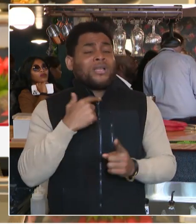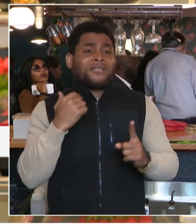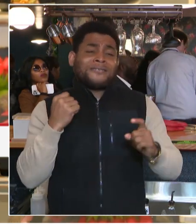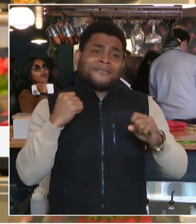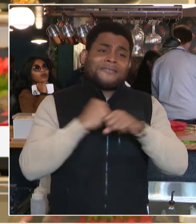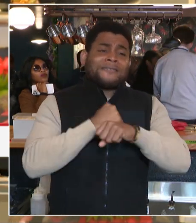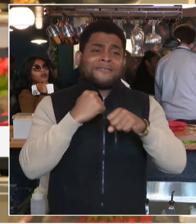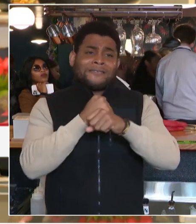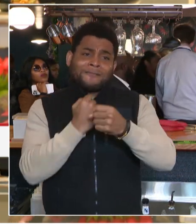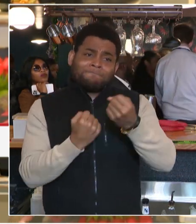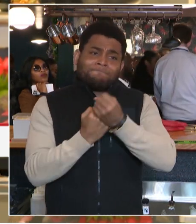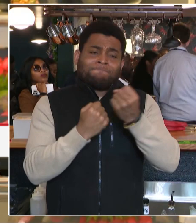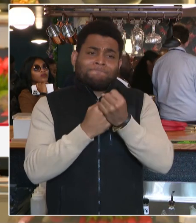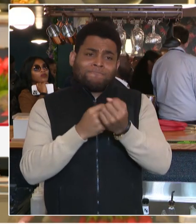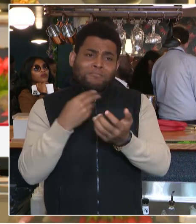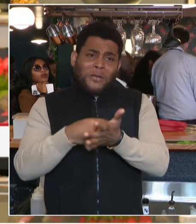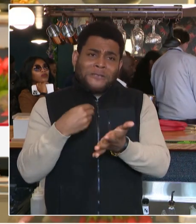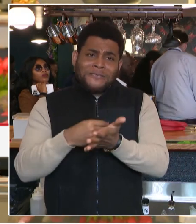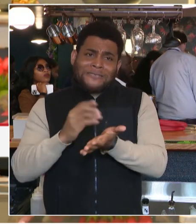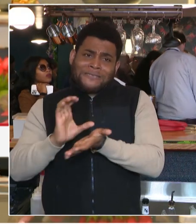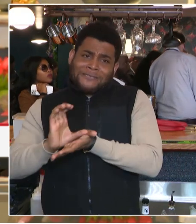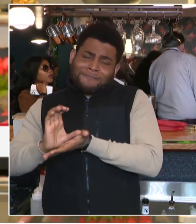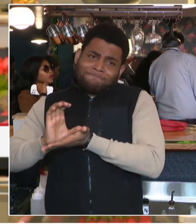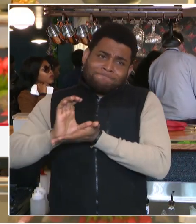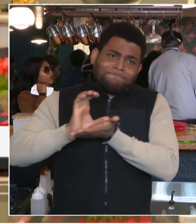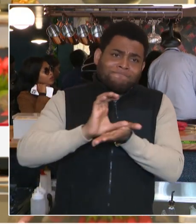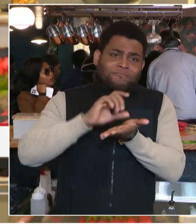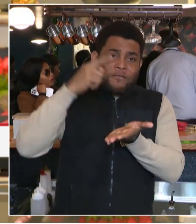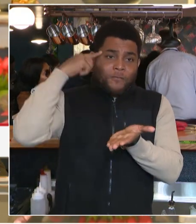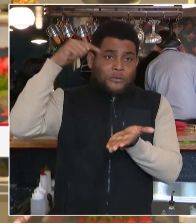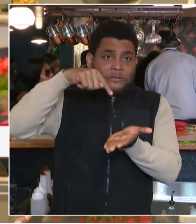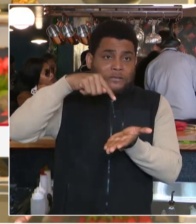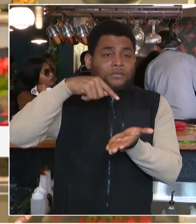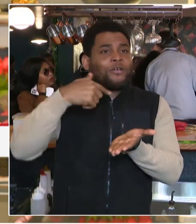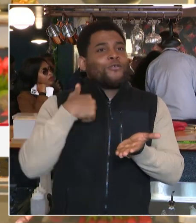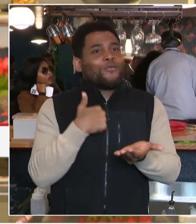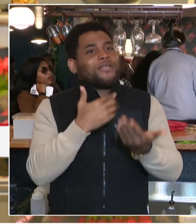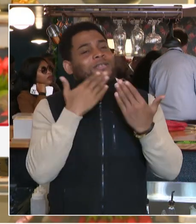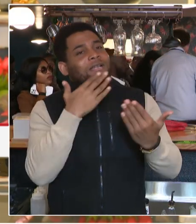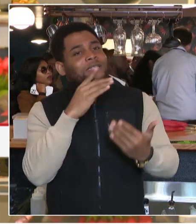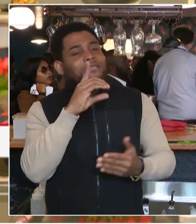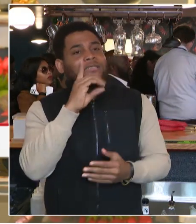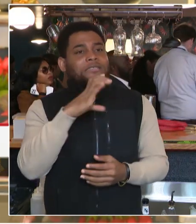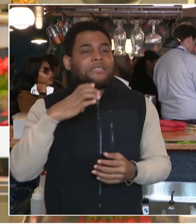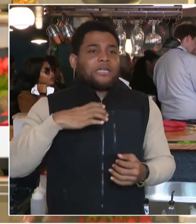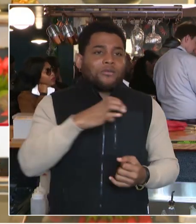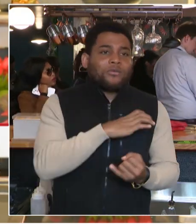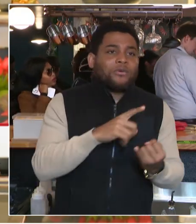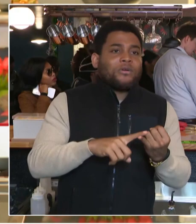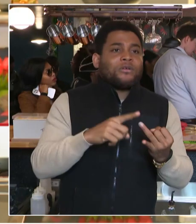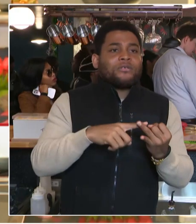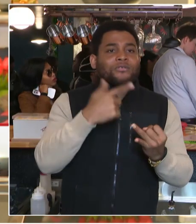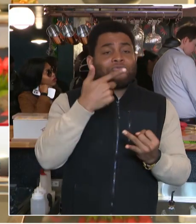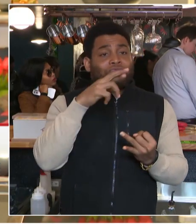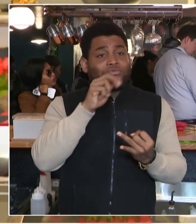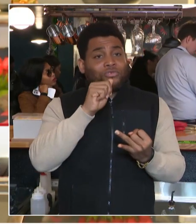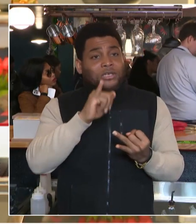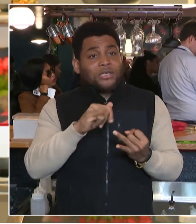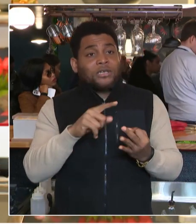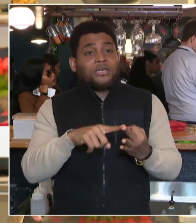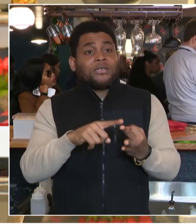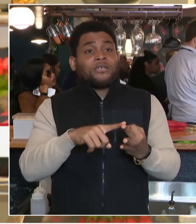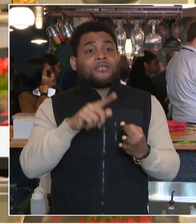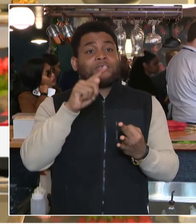Gray and Councilmember Trayon White for their support, because it has had a tremendous impact on